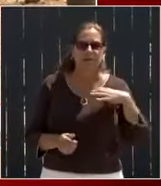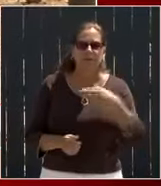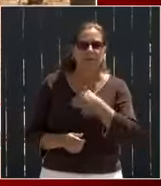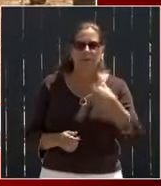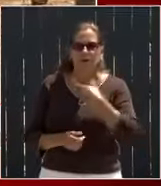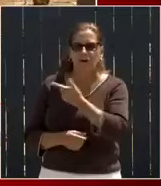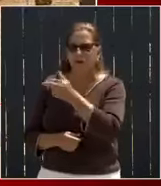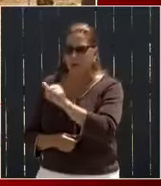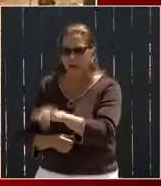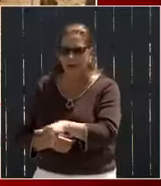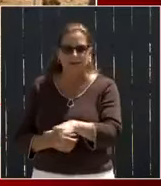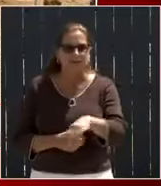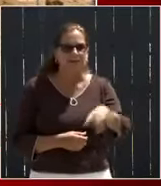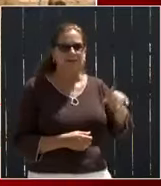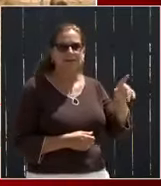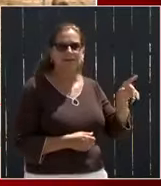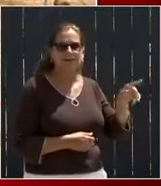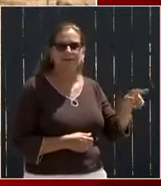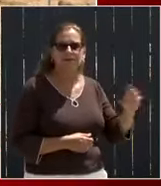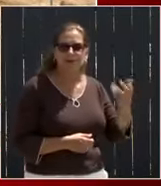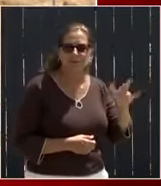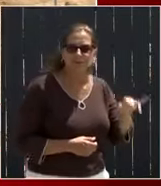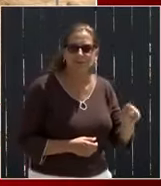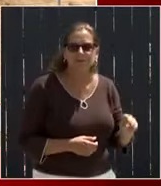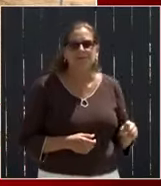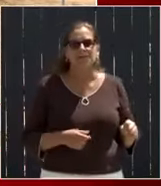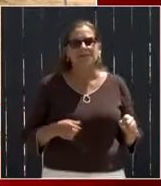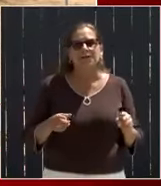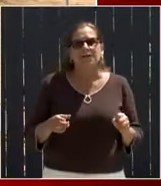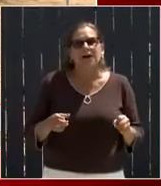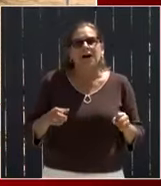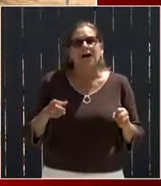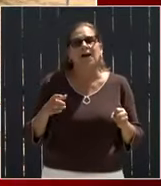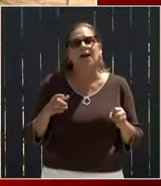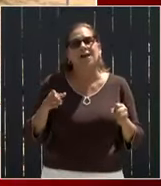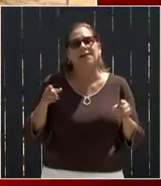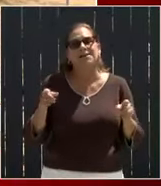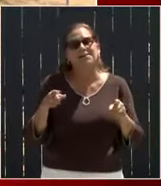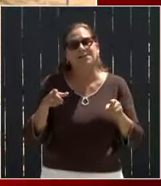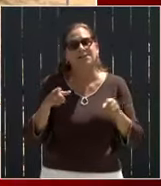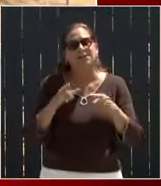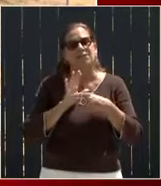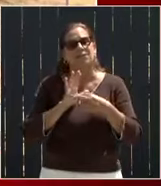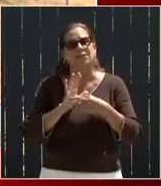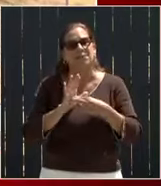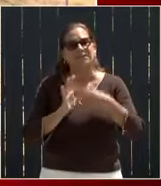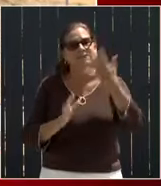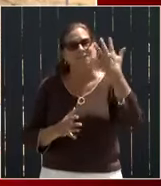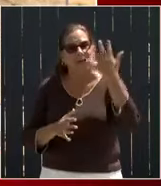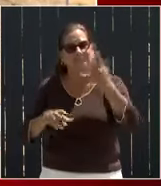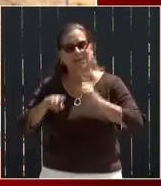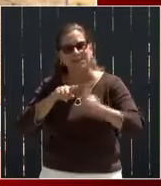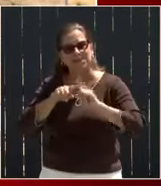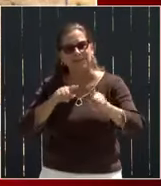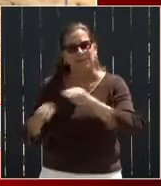and we are pleased to represent the 5 mayors who have worked on Skyland. Let's hear for your council